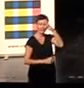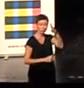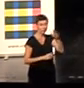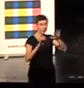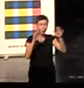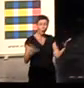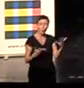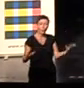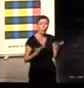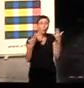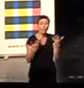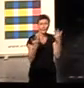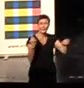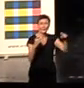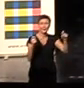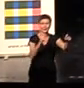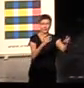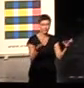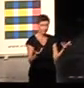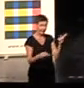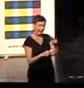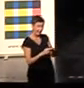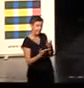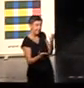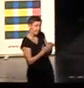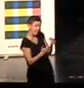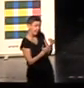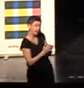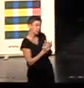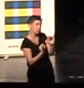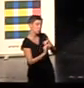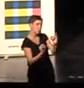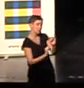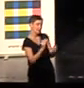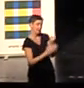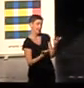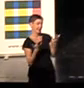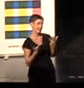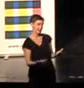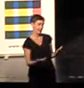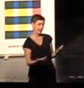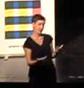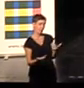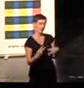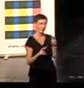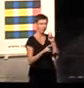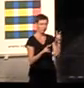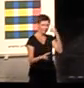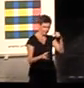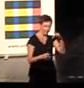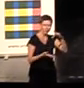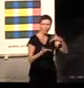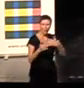global warming eve deze financial prices going on and if you see herbal life to